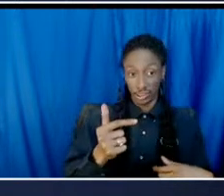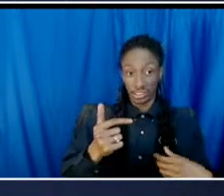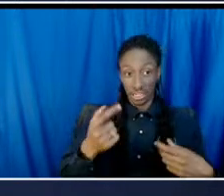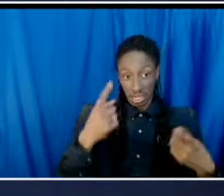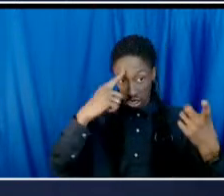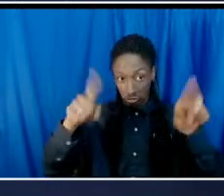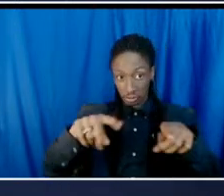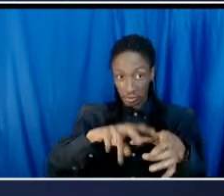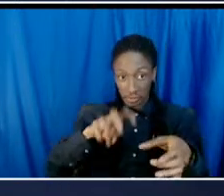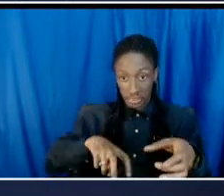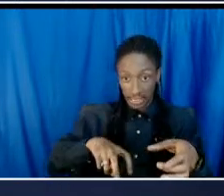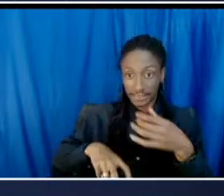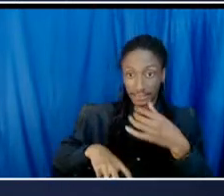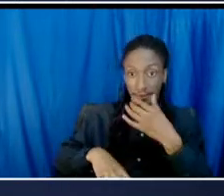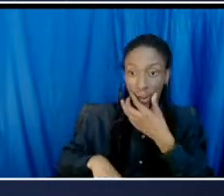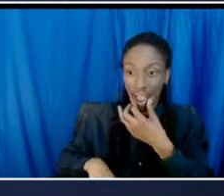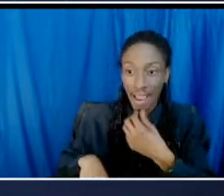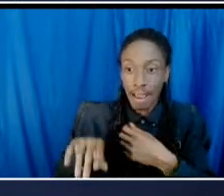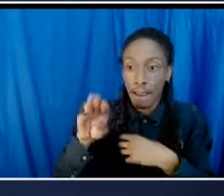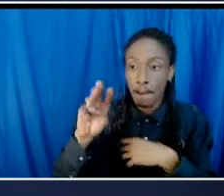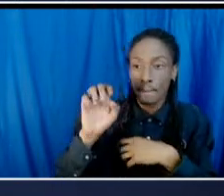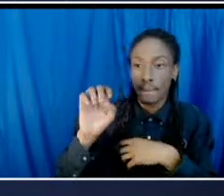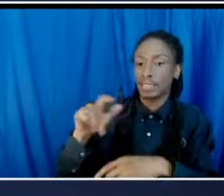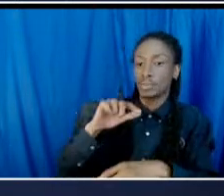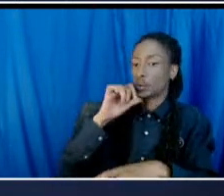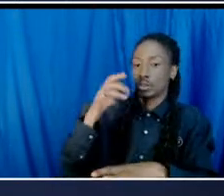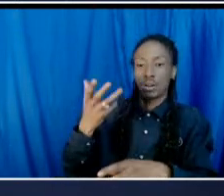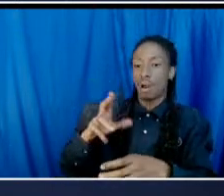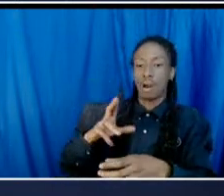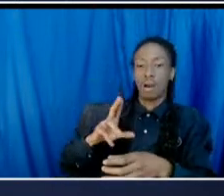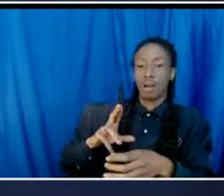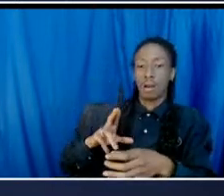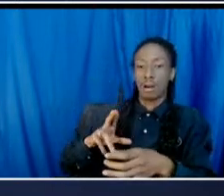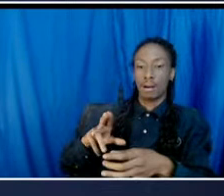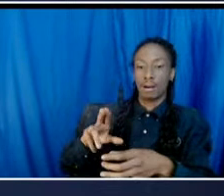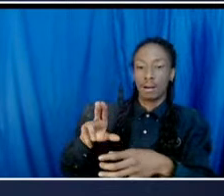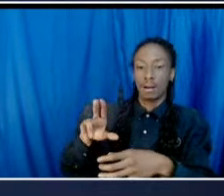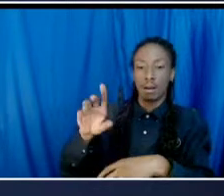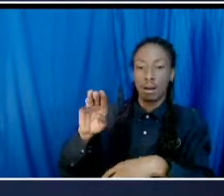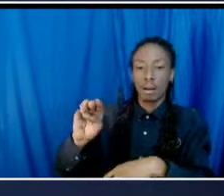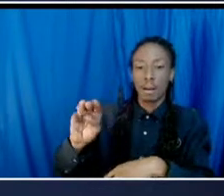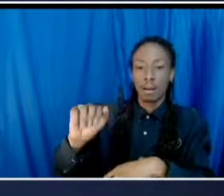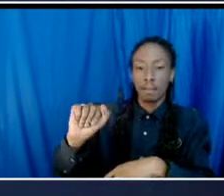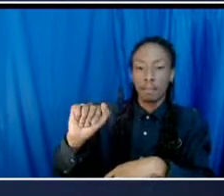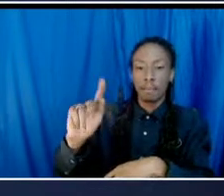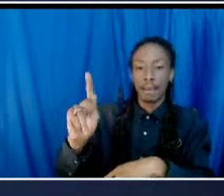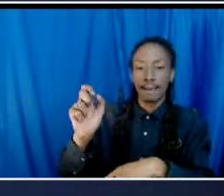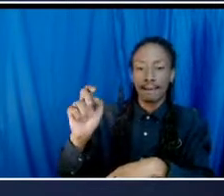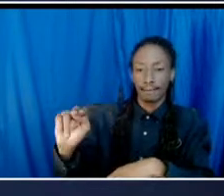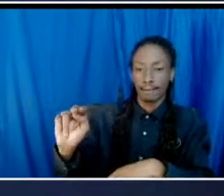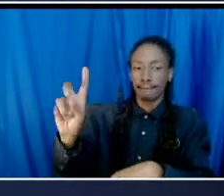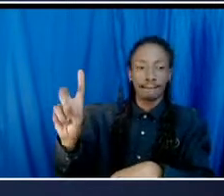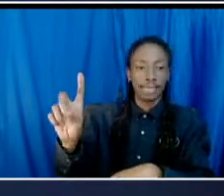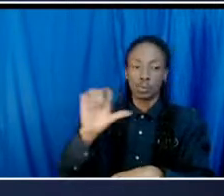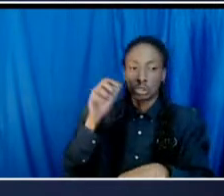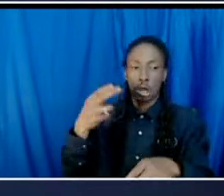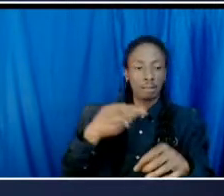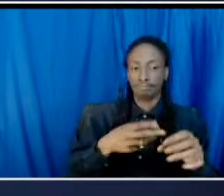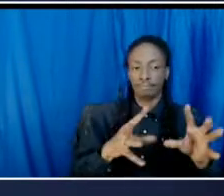Macon Delrahim was not on the call only because we had some difficulty reaching him. But yes, the other people on